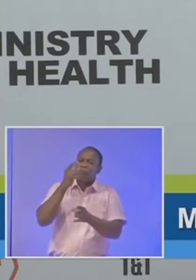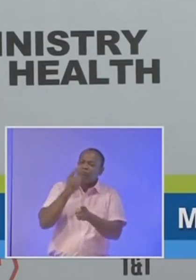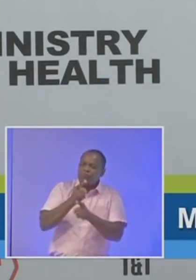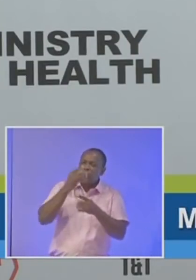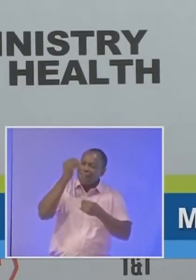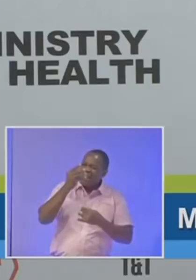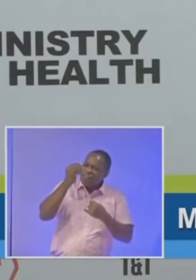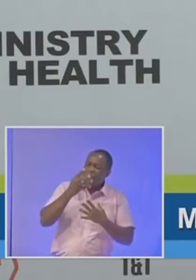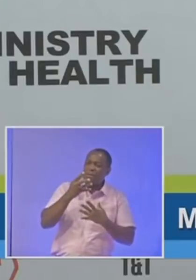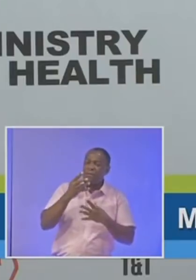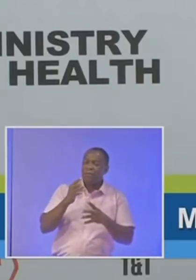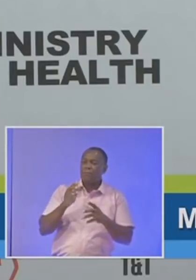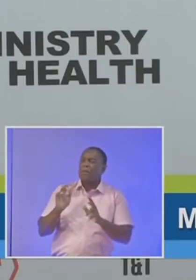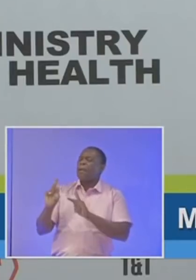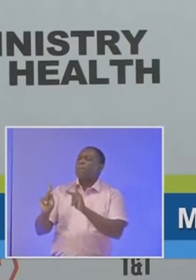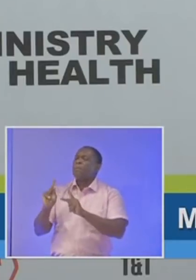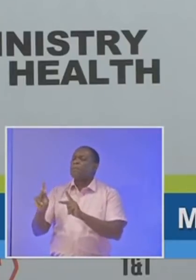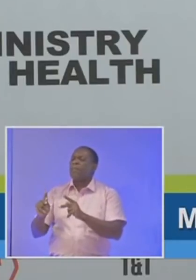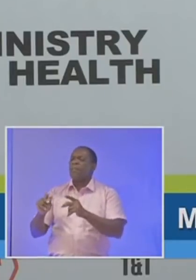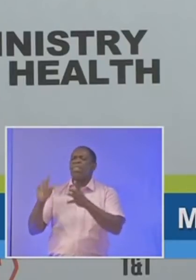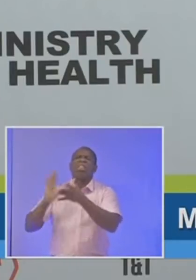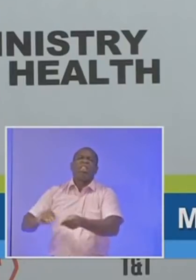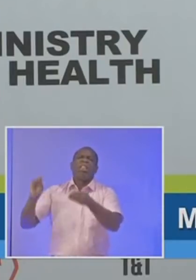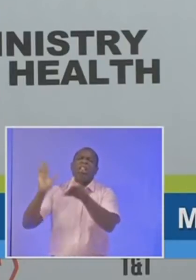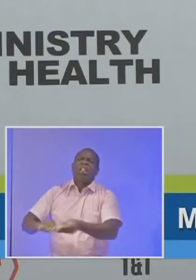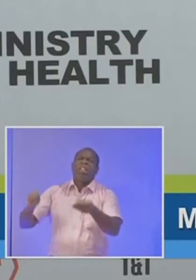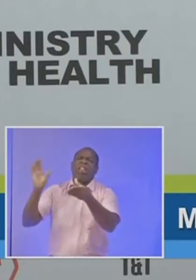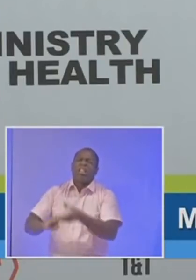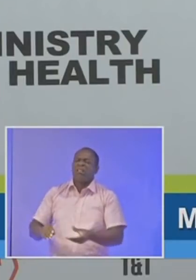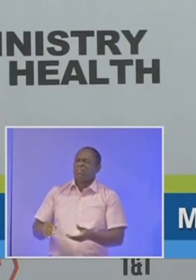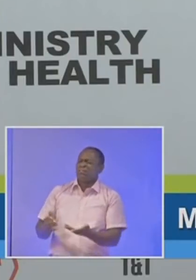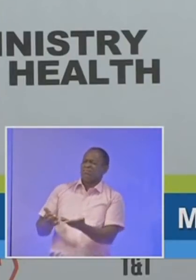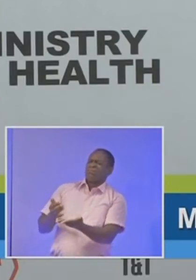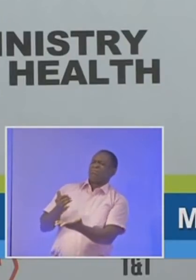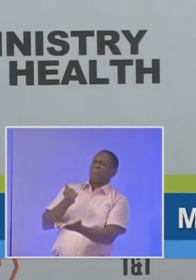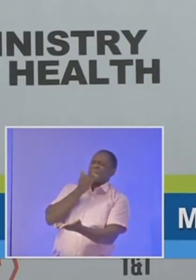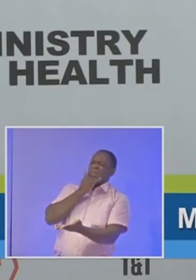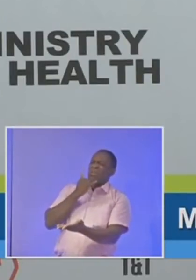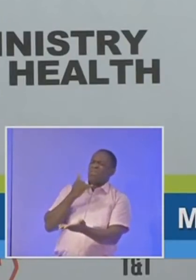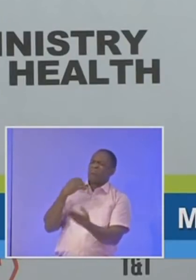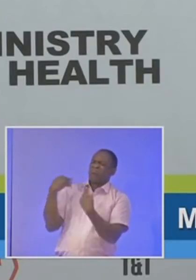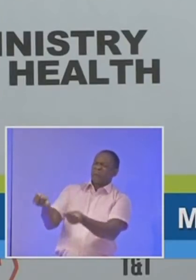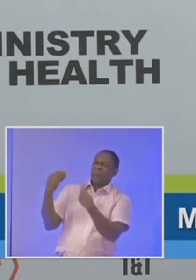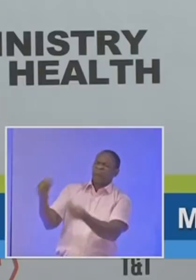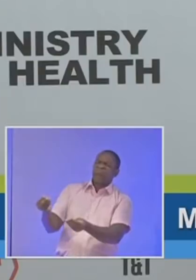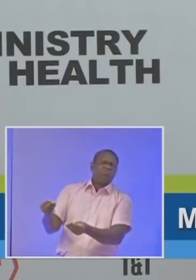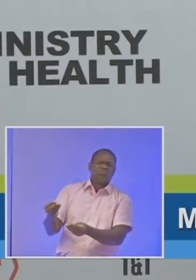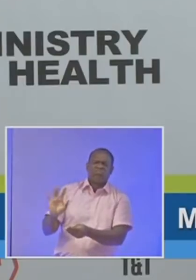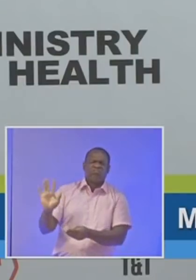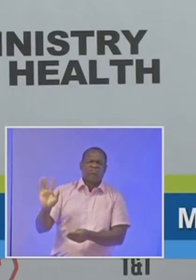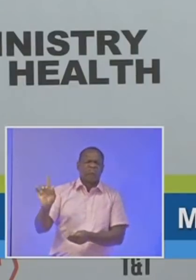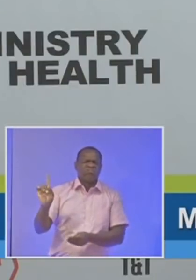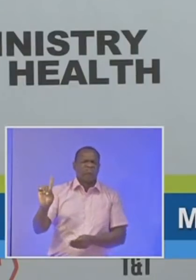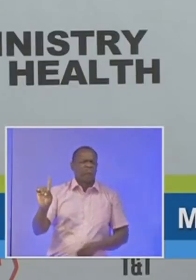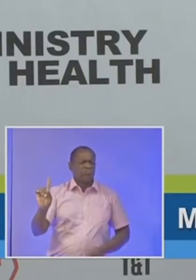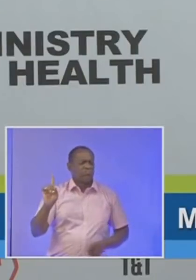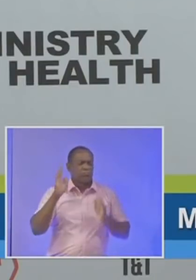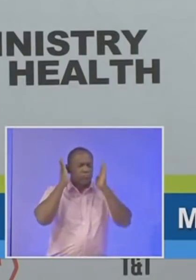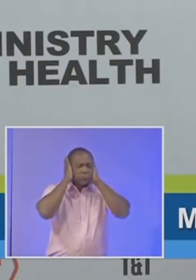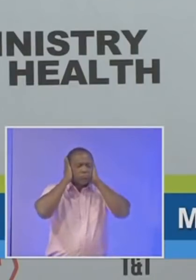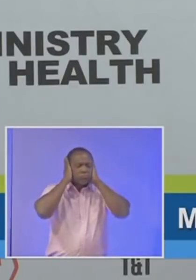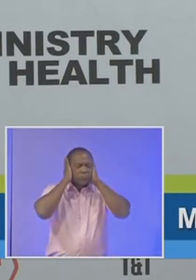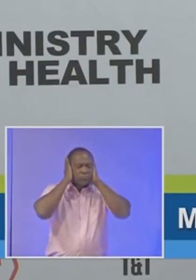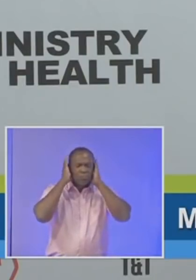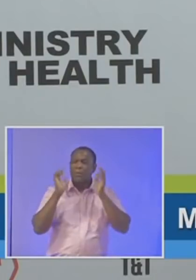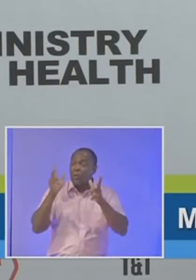misguided persons and misinformation. It is often seen that health is not valued until sickness comes. So please